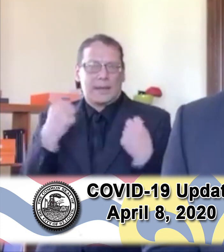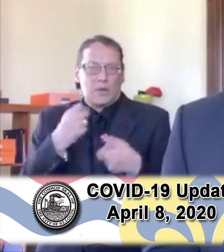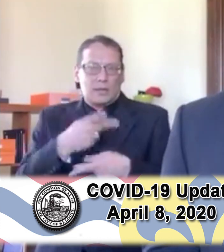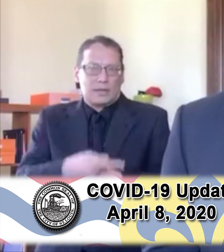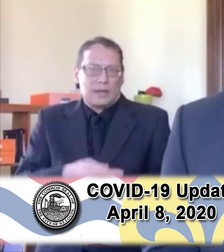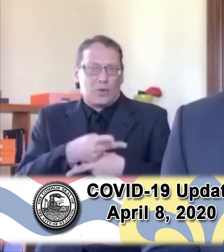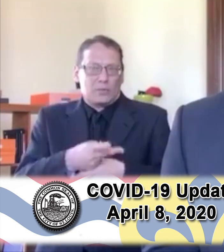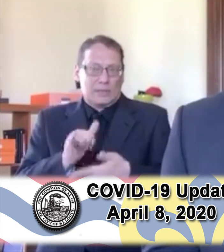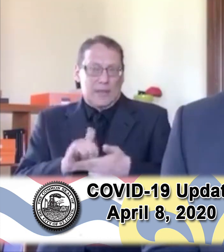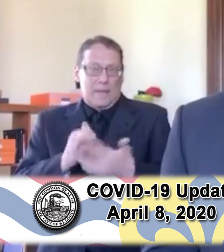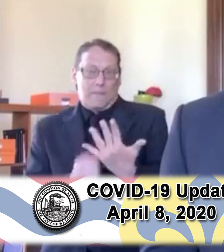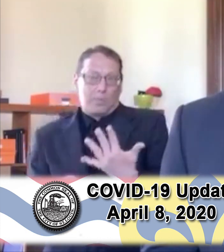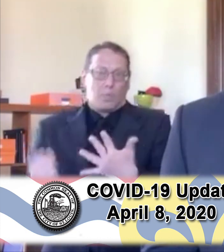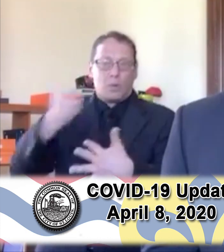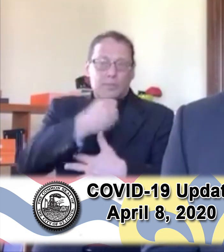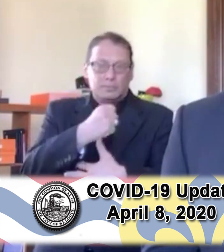a priority for us because our